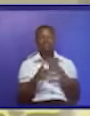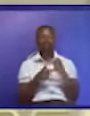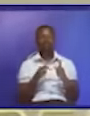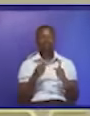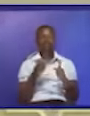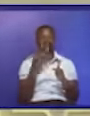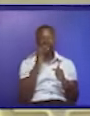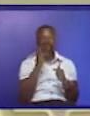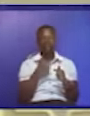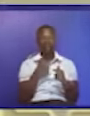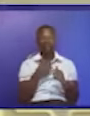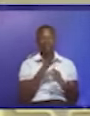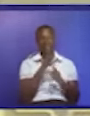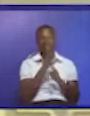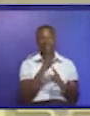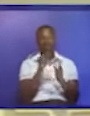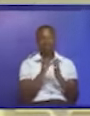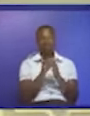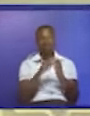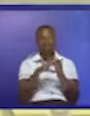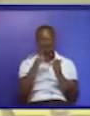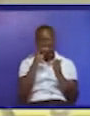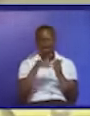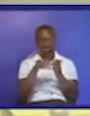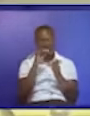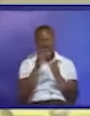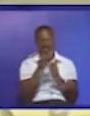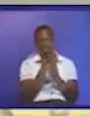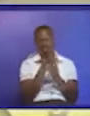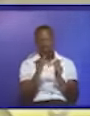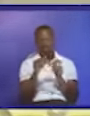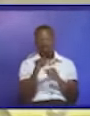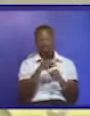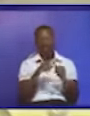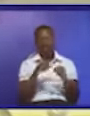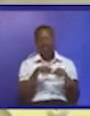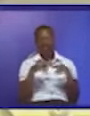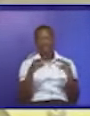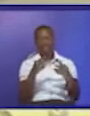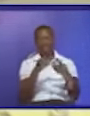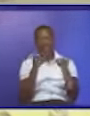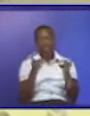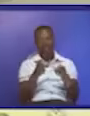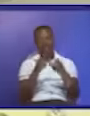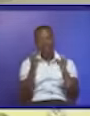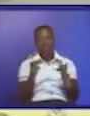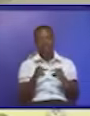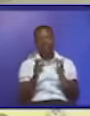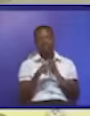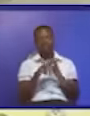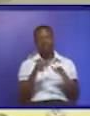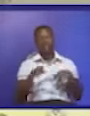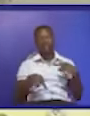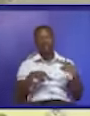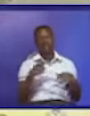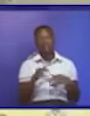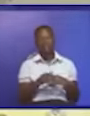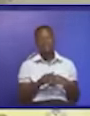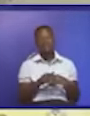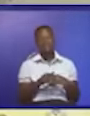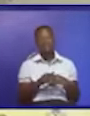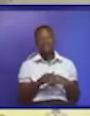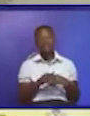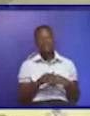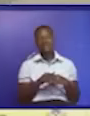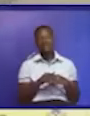honor of studying a bit about revivals, territorial revivals. I've had the honor of meeting a few